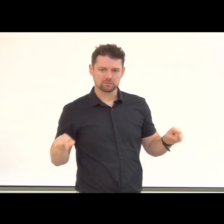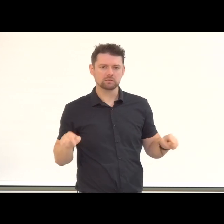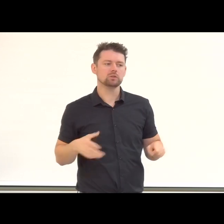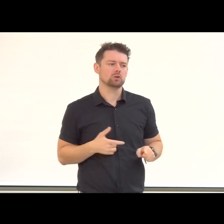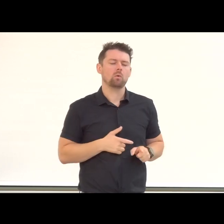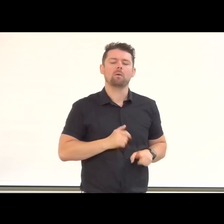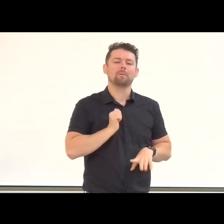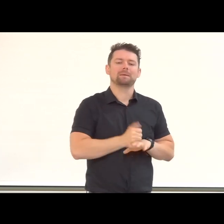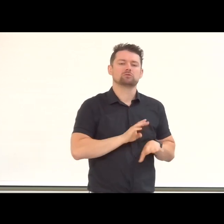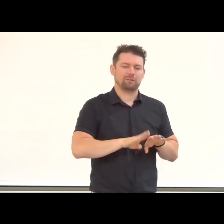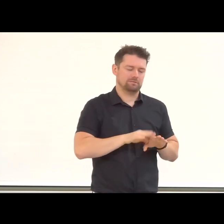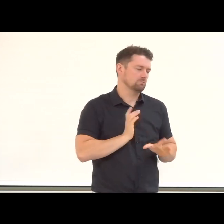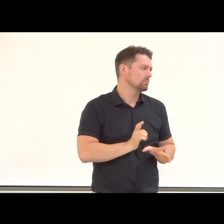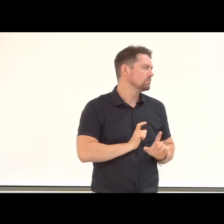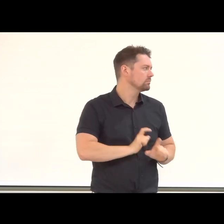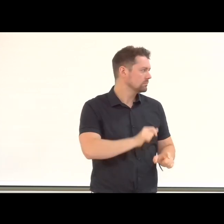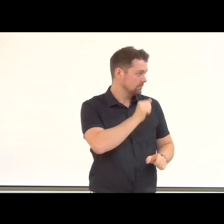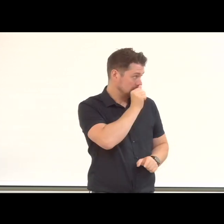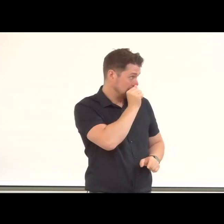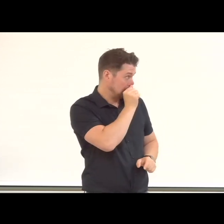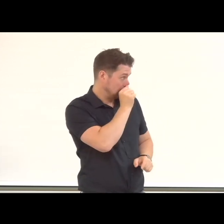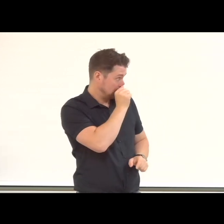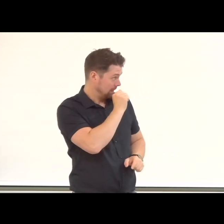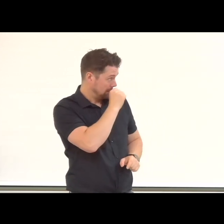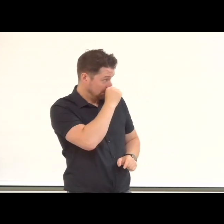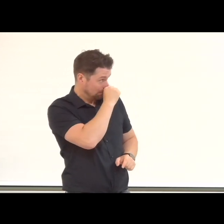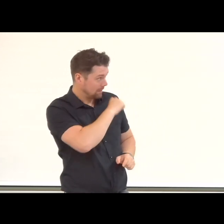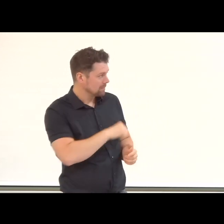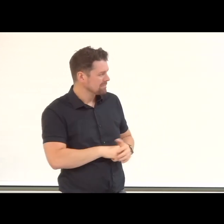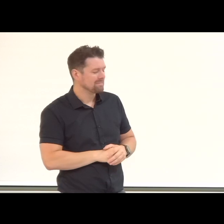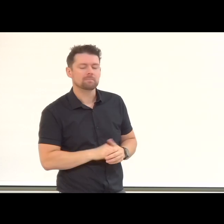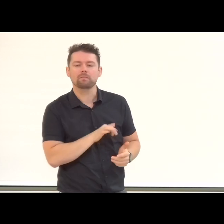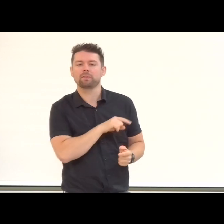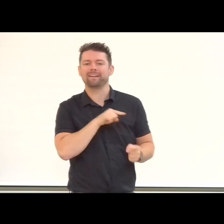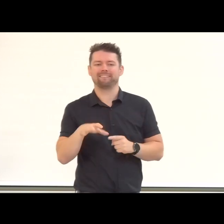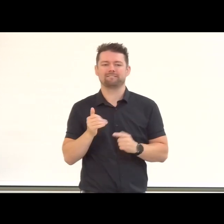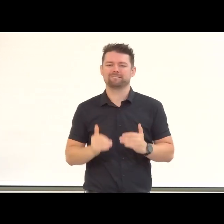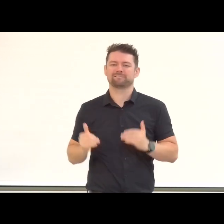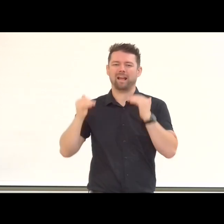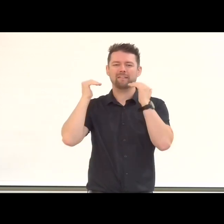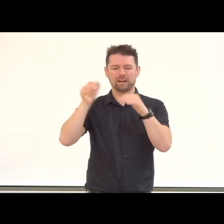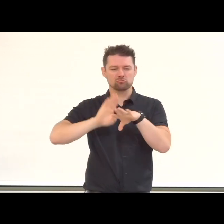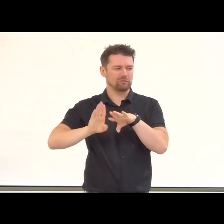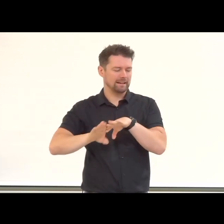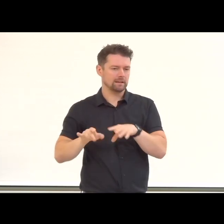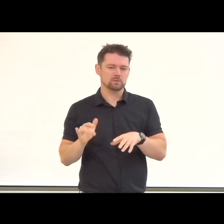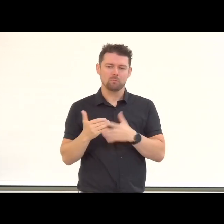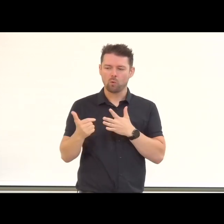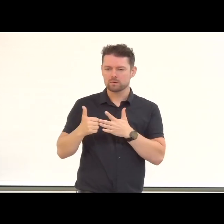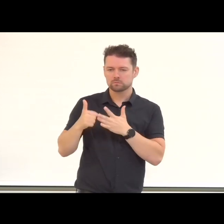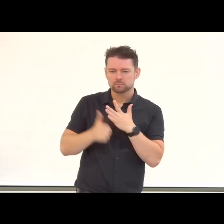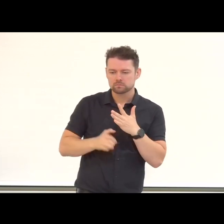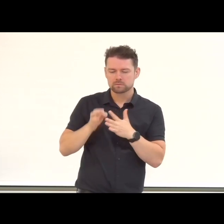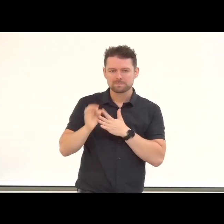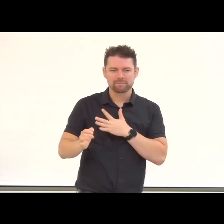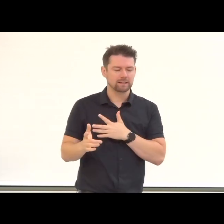of course, with this, yes. And on top of that, then it's the AMAT, the advanced training? And then there's the advanced training, yes, also. That is more specific. So after the